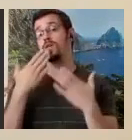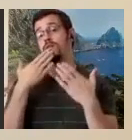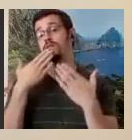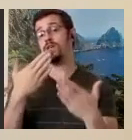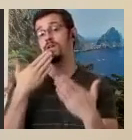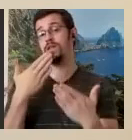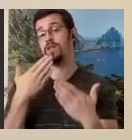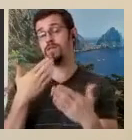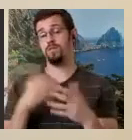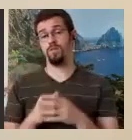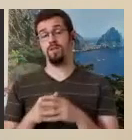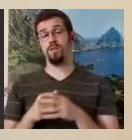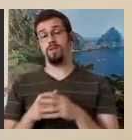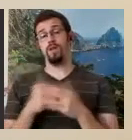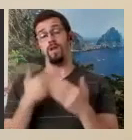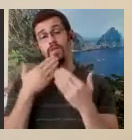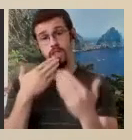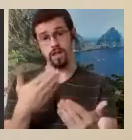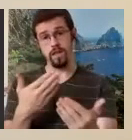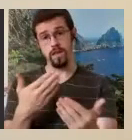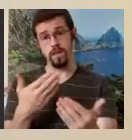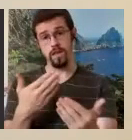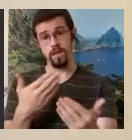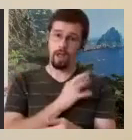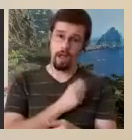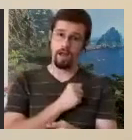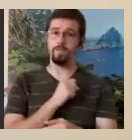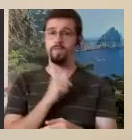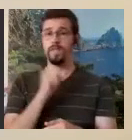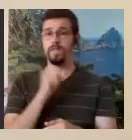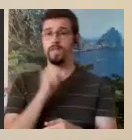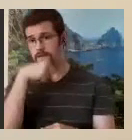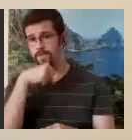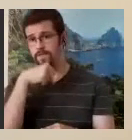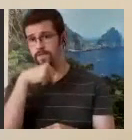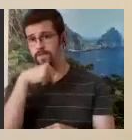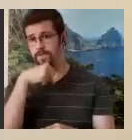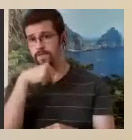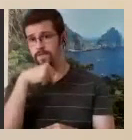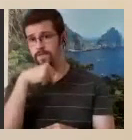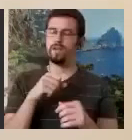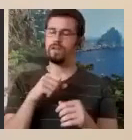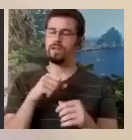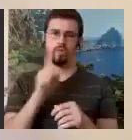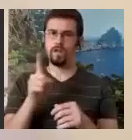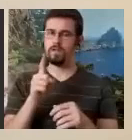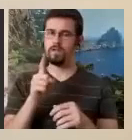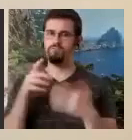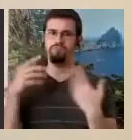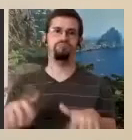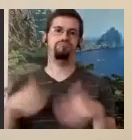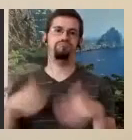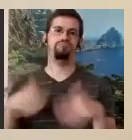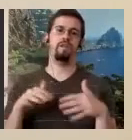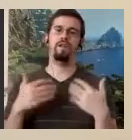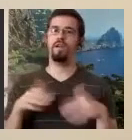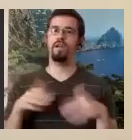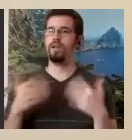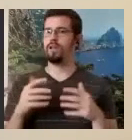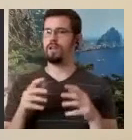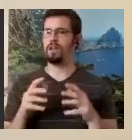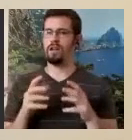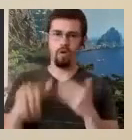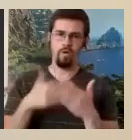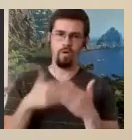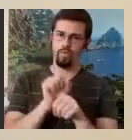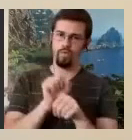I thank you and Adam and Steve, because Steve was instrumental in establishing, the archive that I needed, and whenever